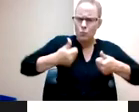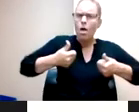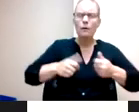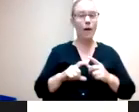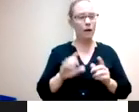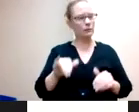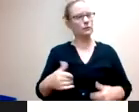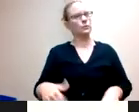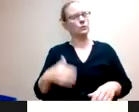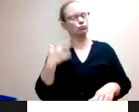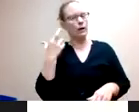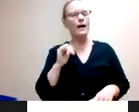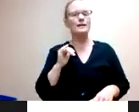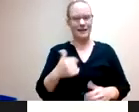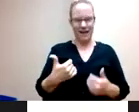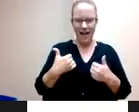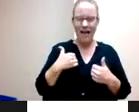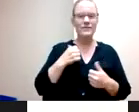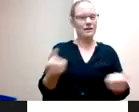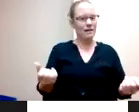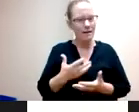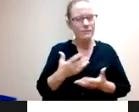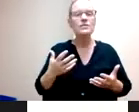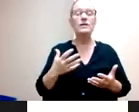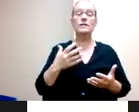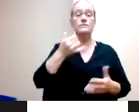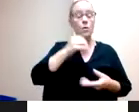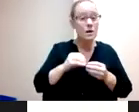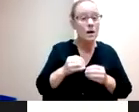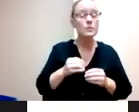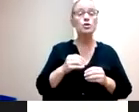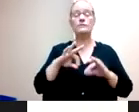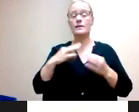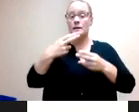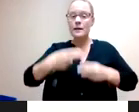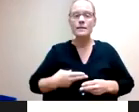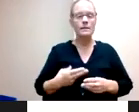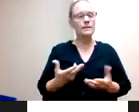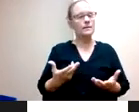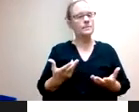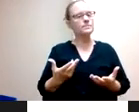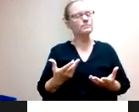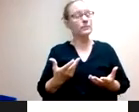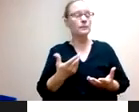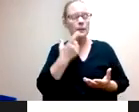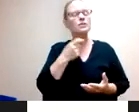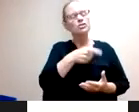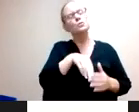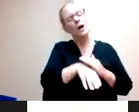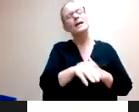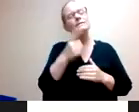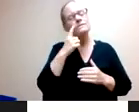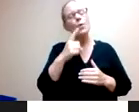how having all those numbers and being prepared, it happened during a physical that they were updating things. And that was so